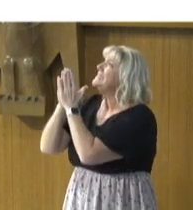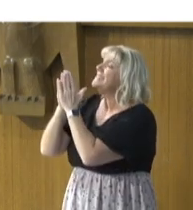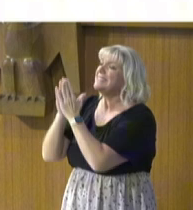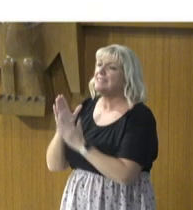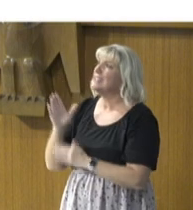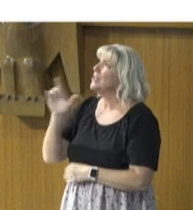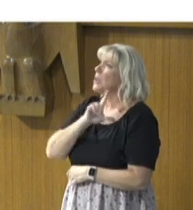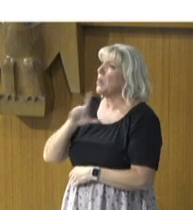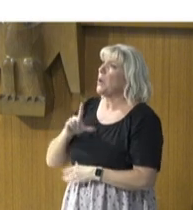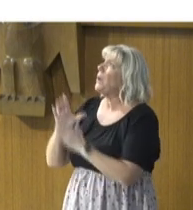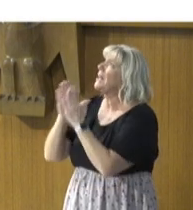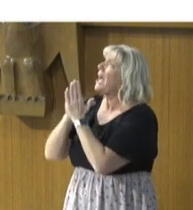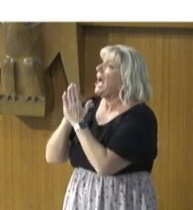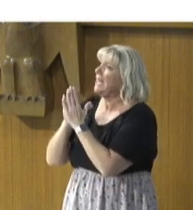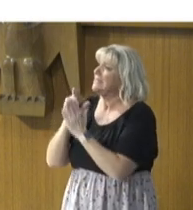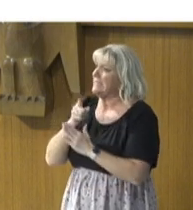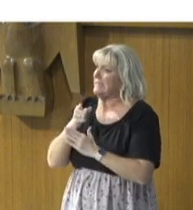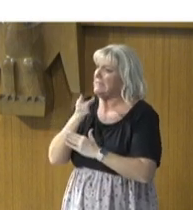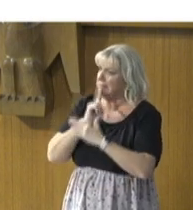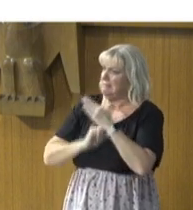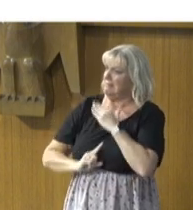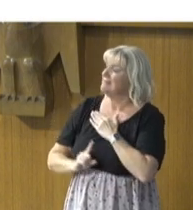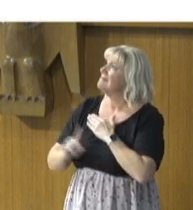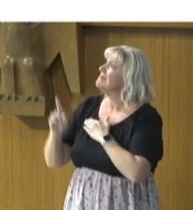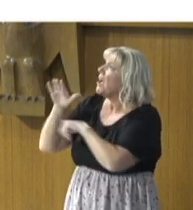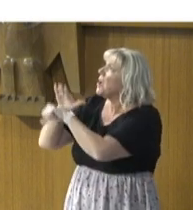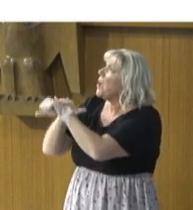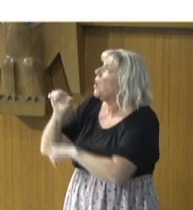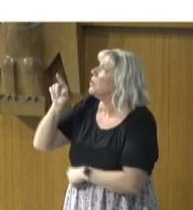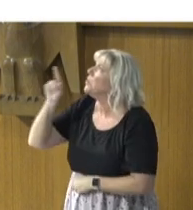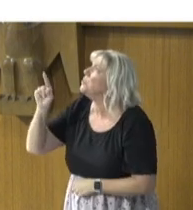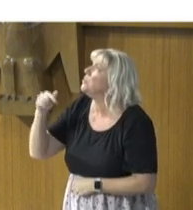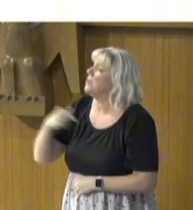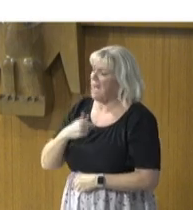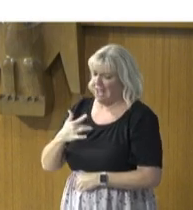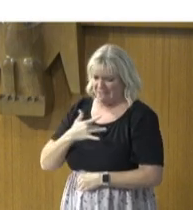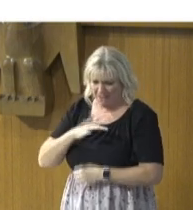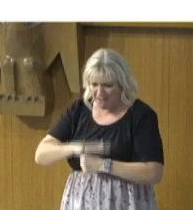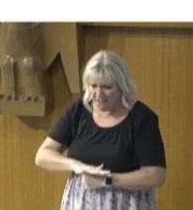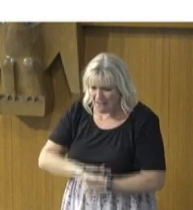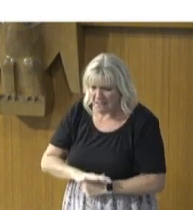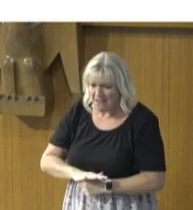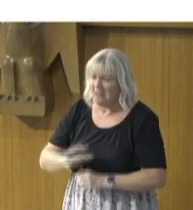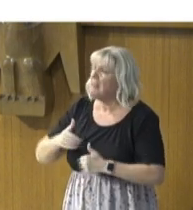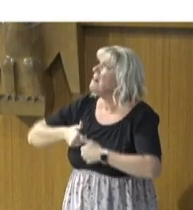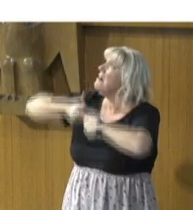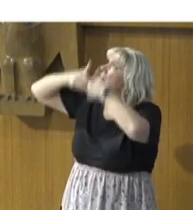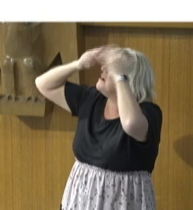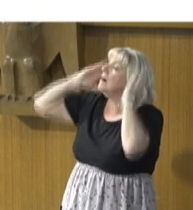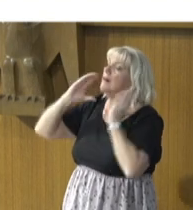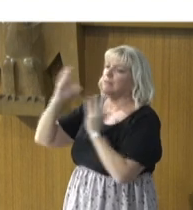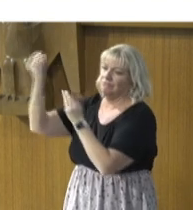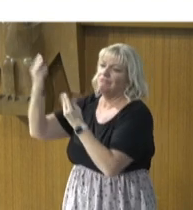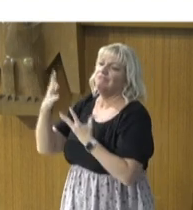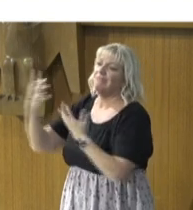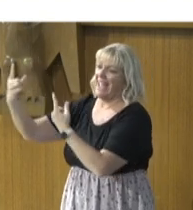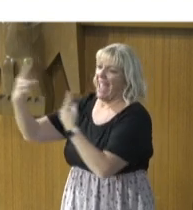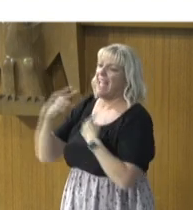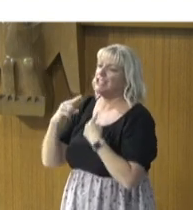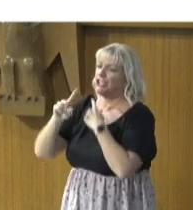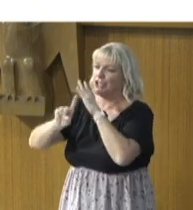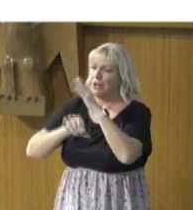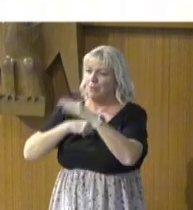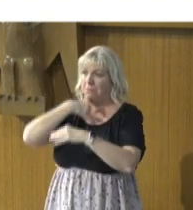God from the belly of the fish, saying, I called to the Lord out of my distress, and he answered me. Out of the belly of